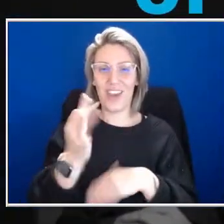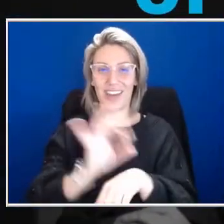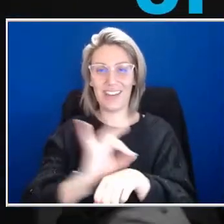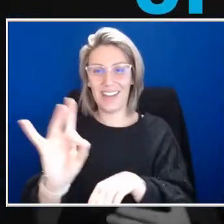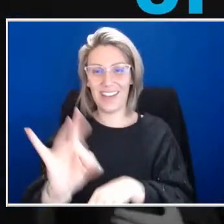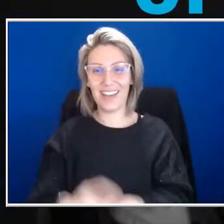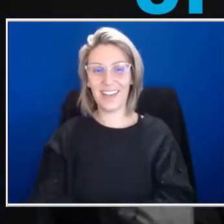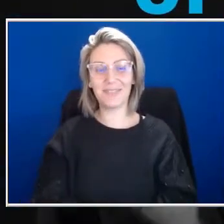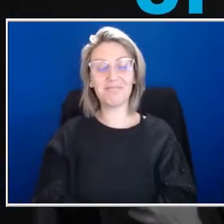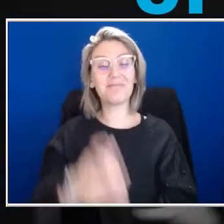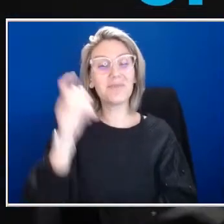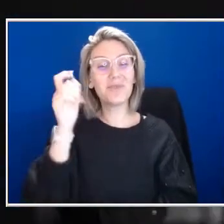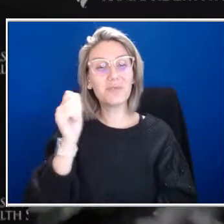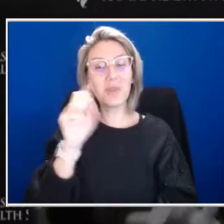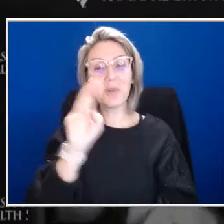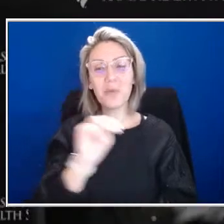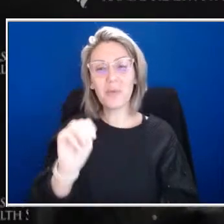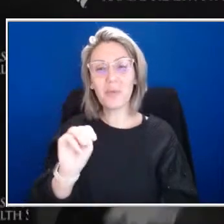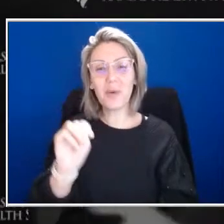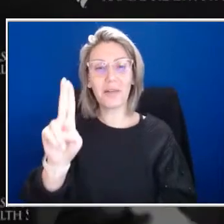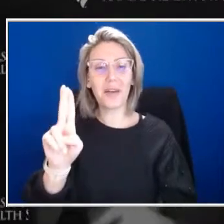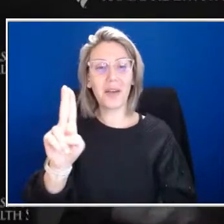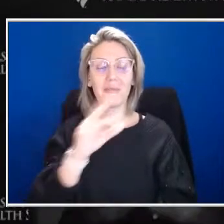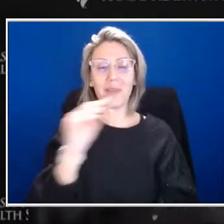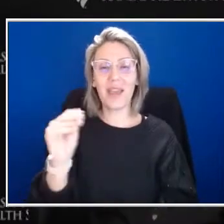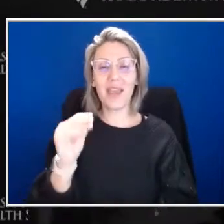Subscribe to our Morning Medical Update and Open